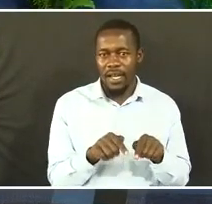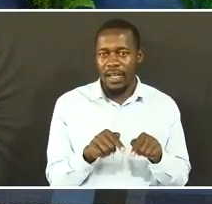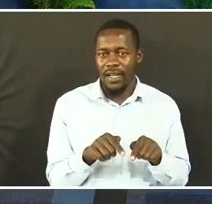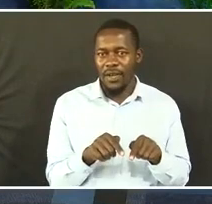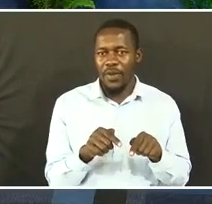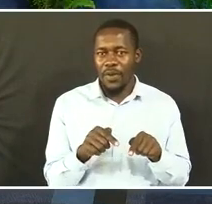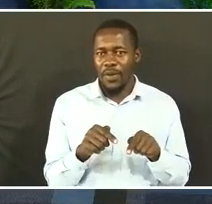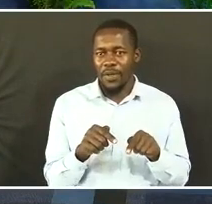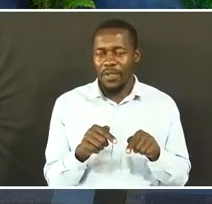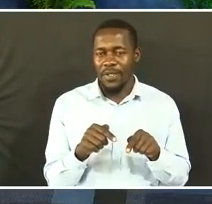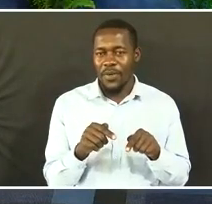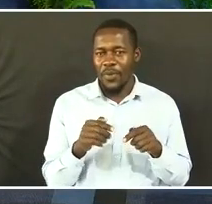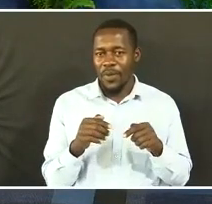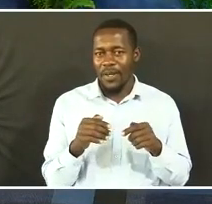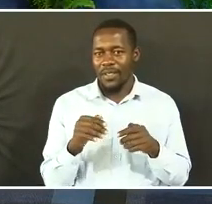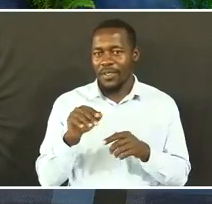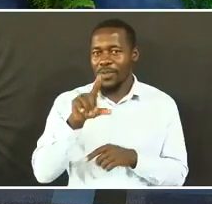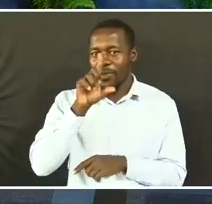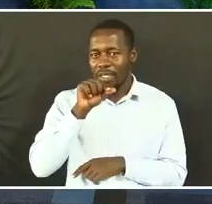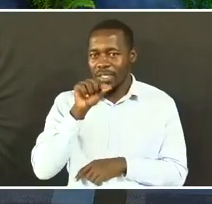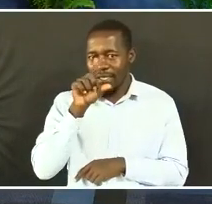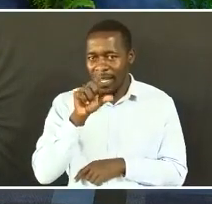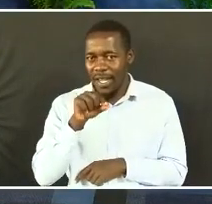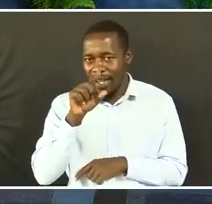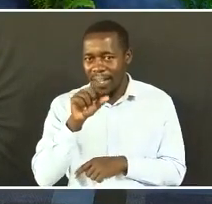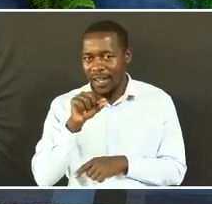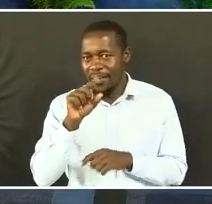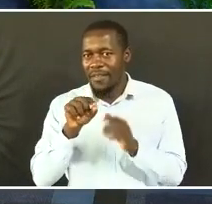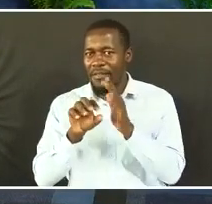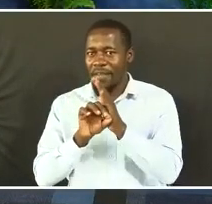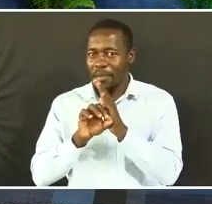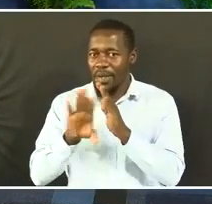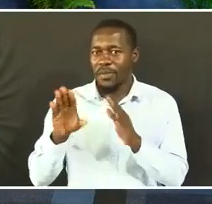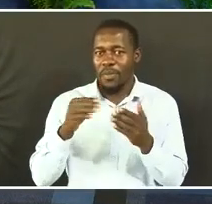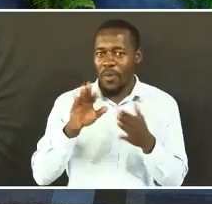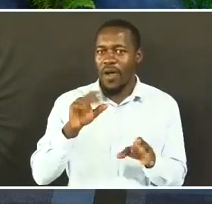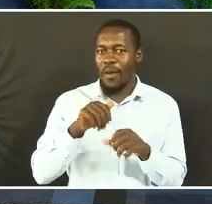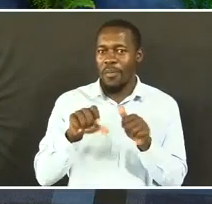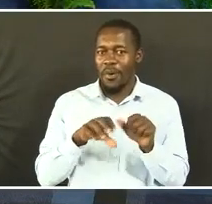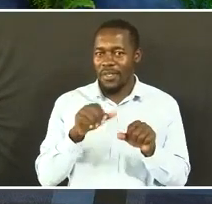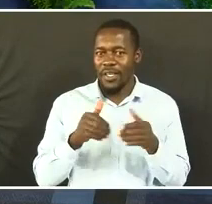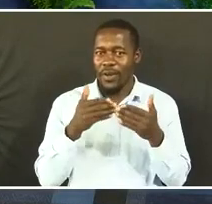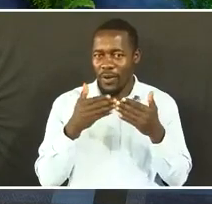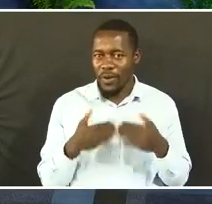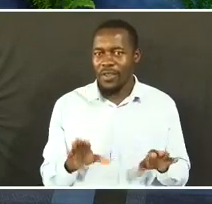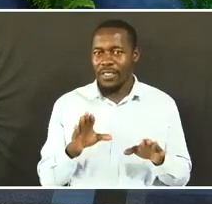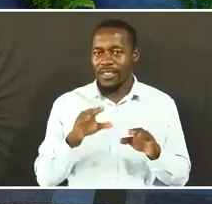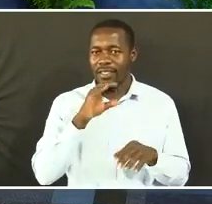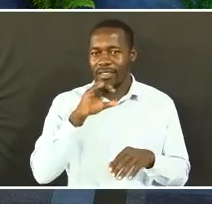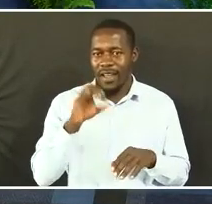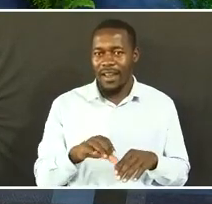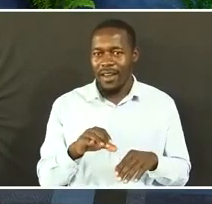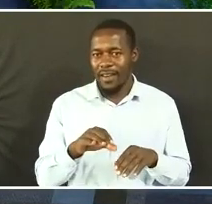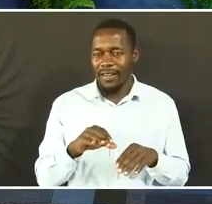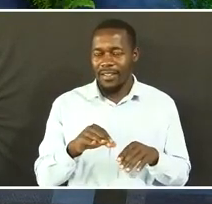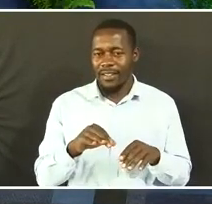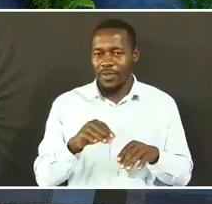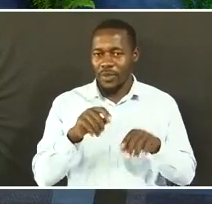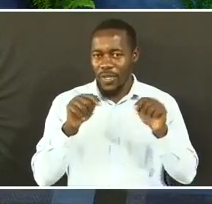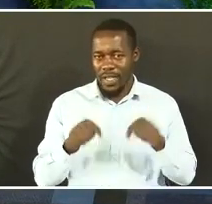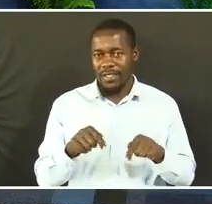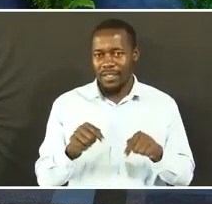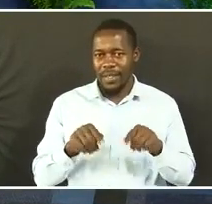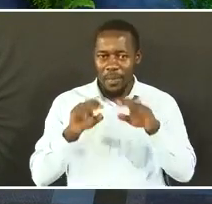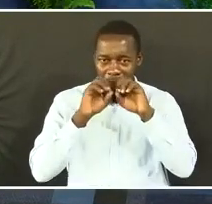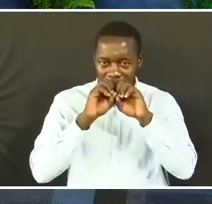trends, trolls, tags, posts, and reactions. The modern-day lingo of young people. The